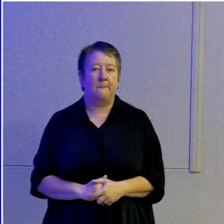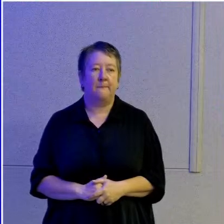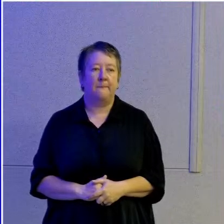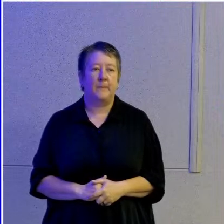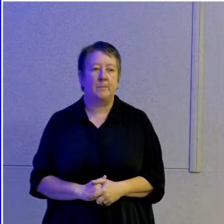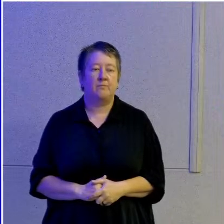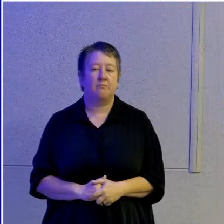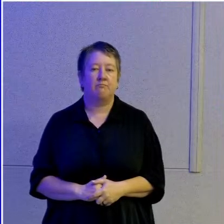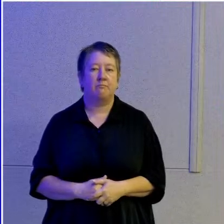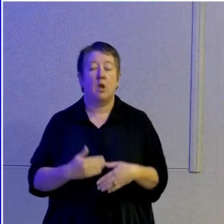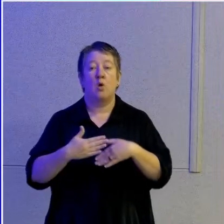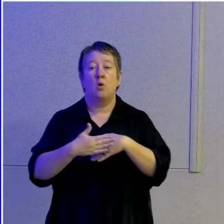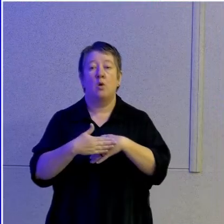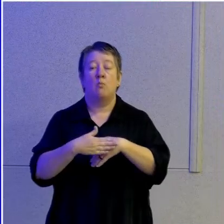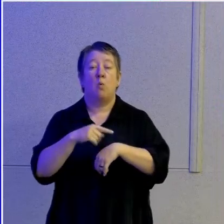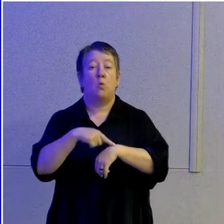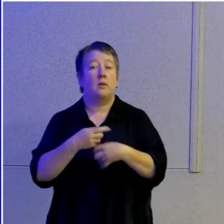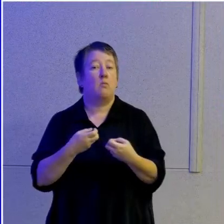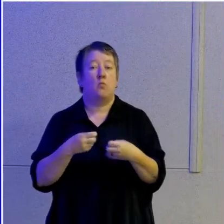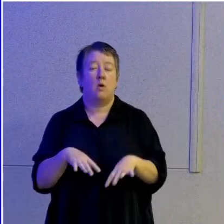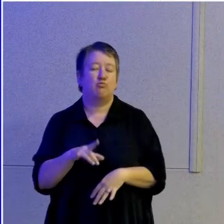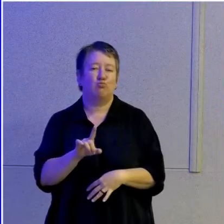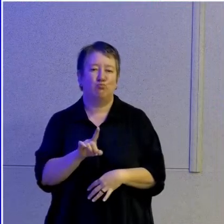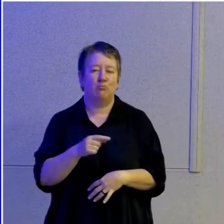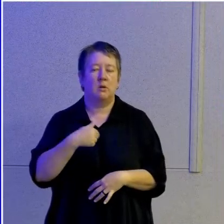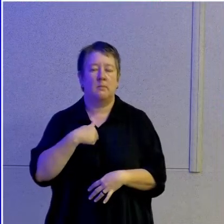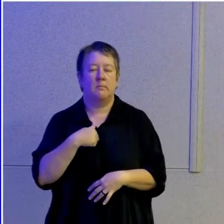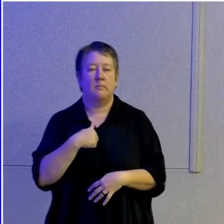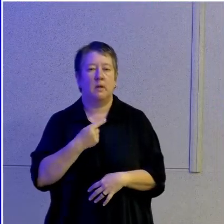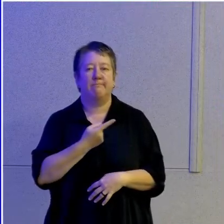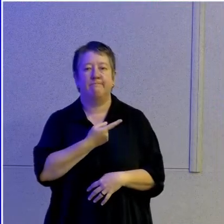Without wasting time, I will call upon